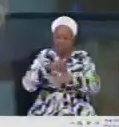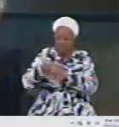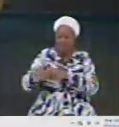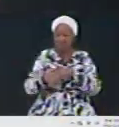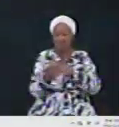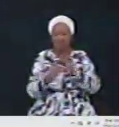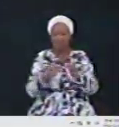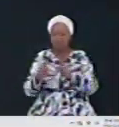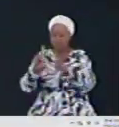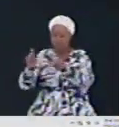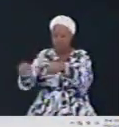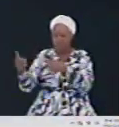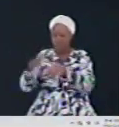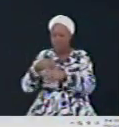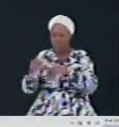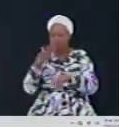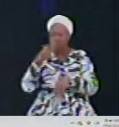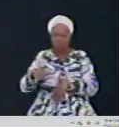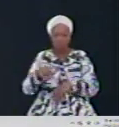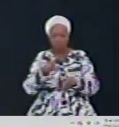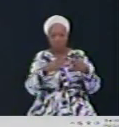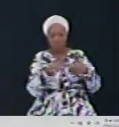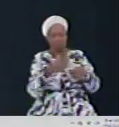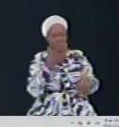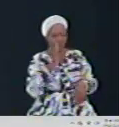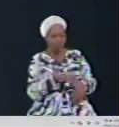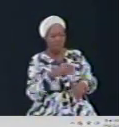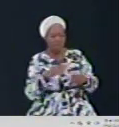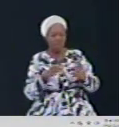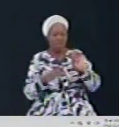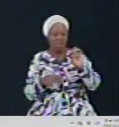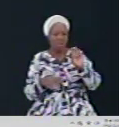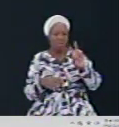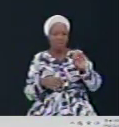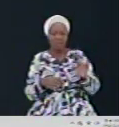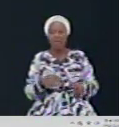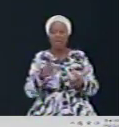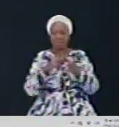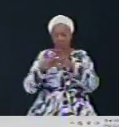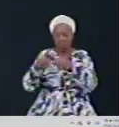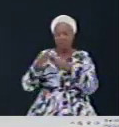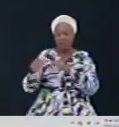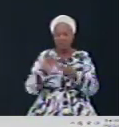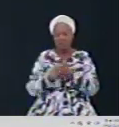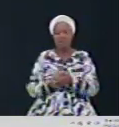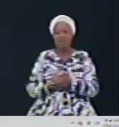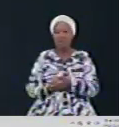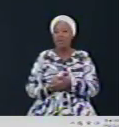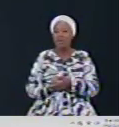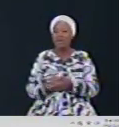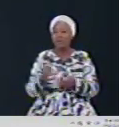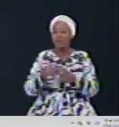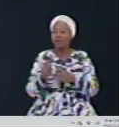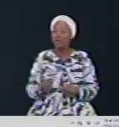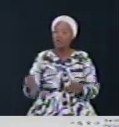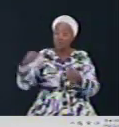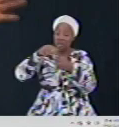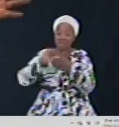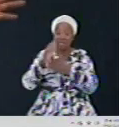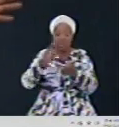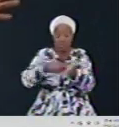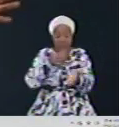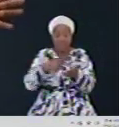people, go and do evil, go and do evil, go and do evil. Except that is corrected, you will remain like